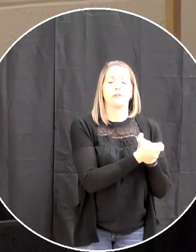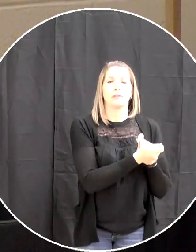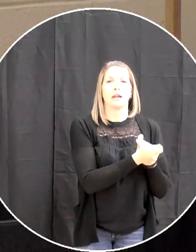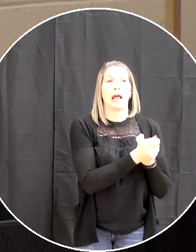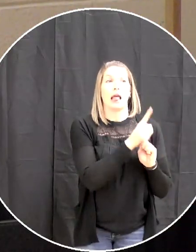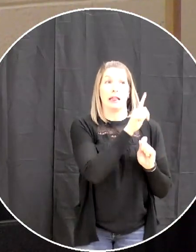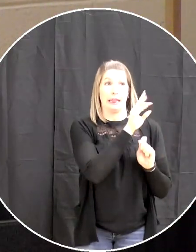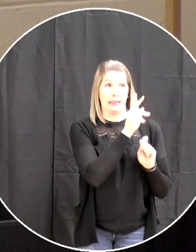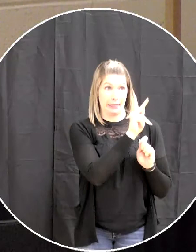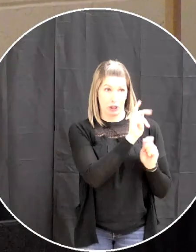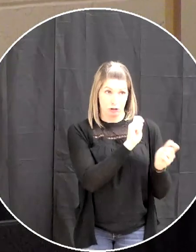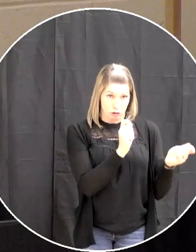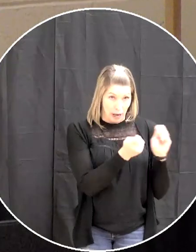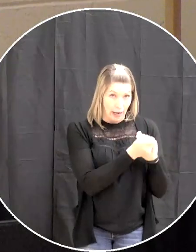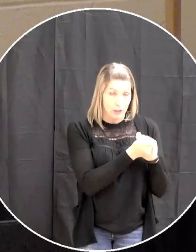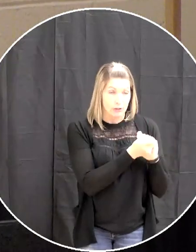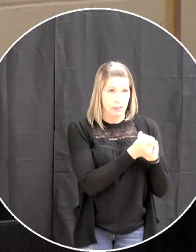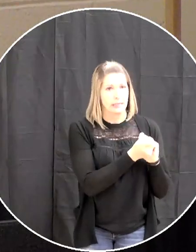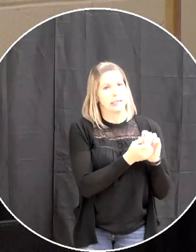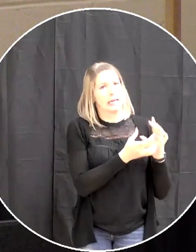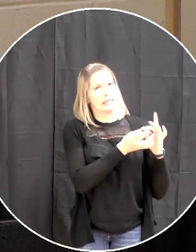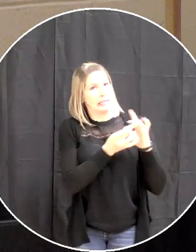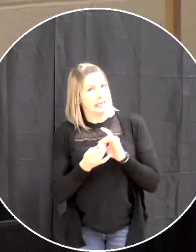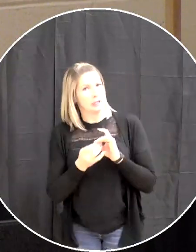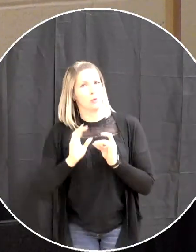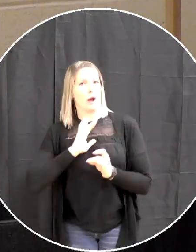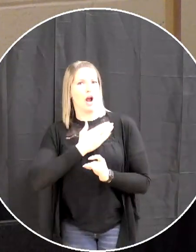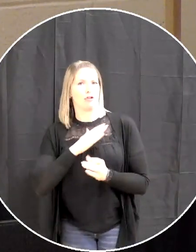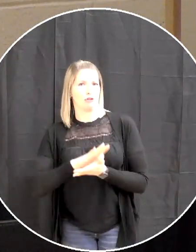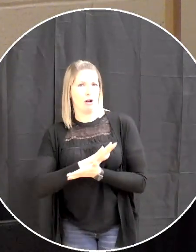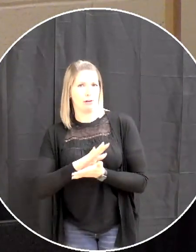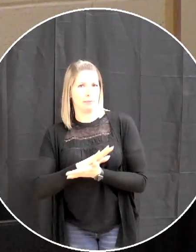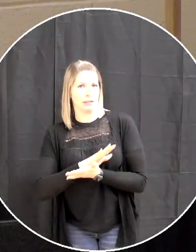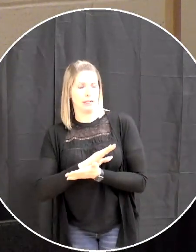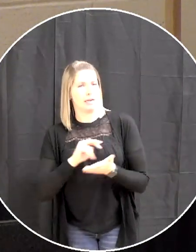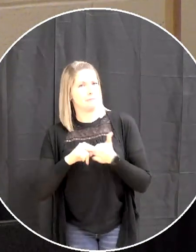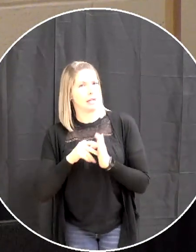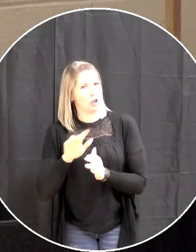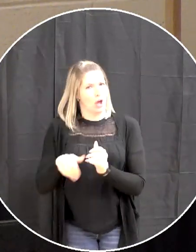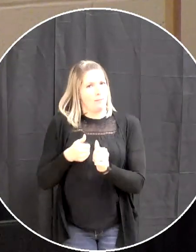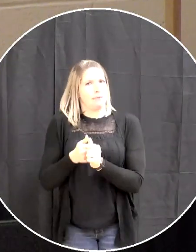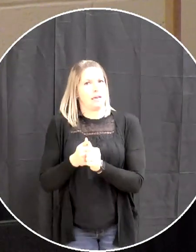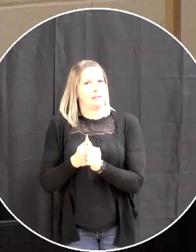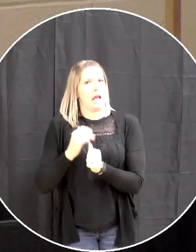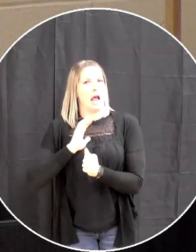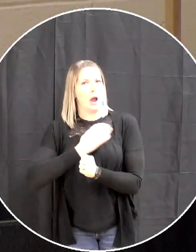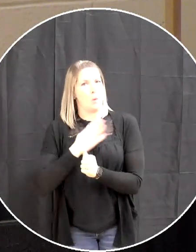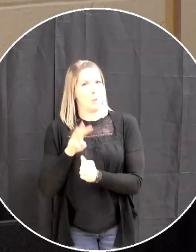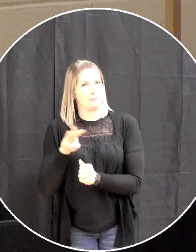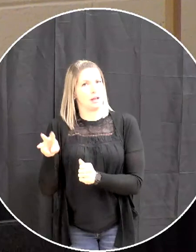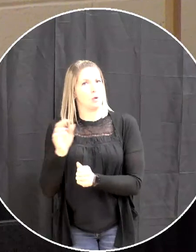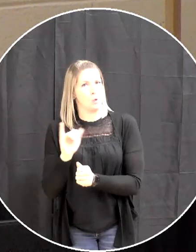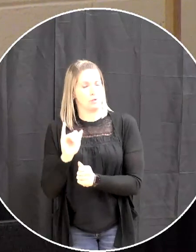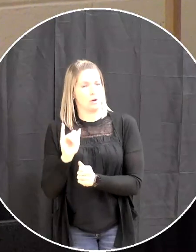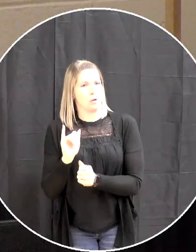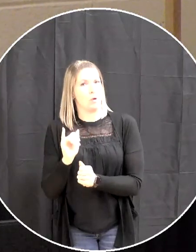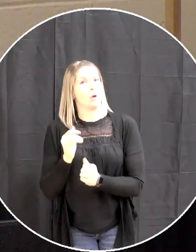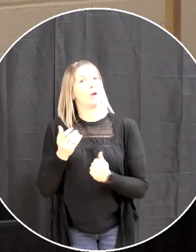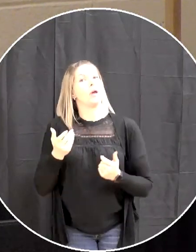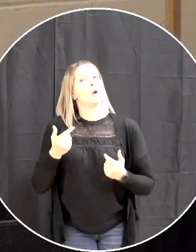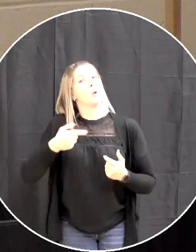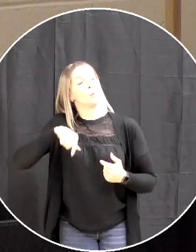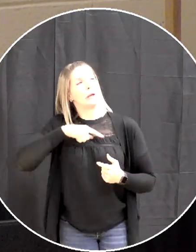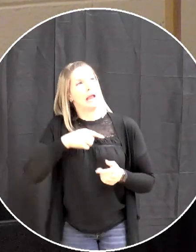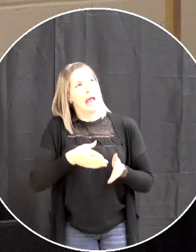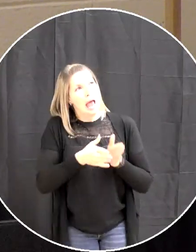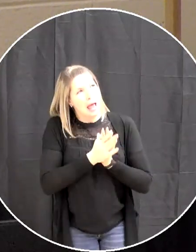and when health changes the information, it automatically updates on our site. We've asked